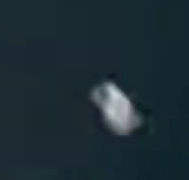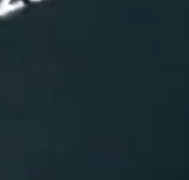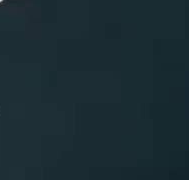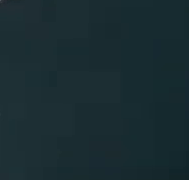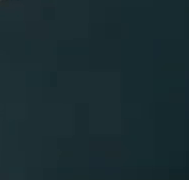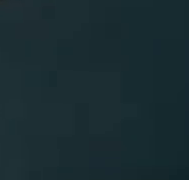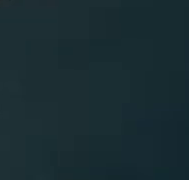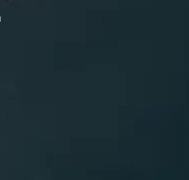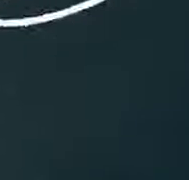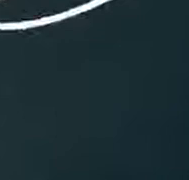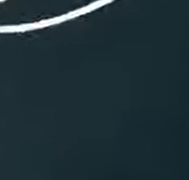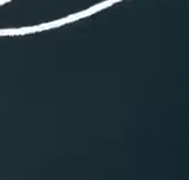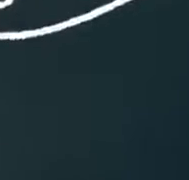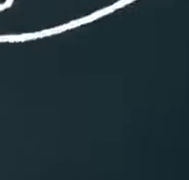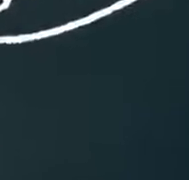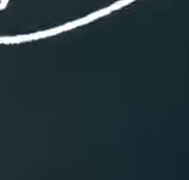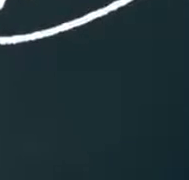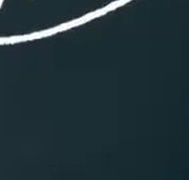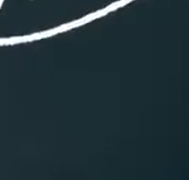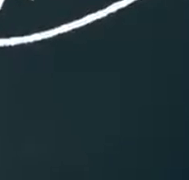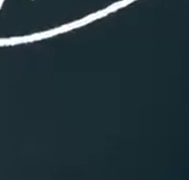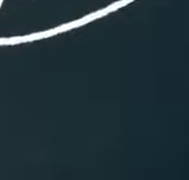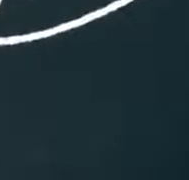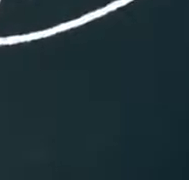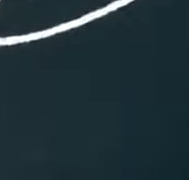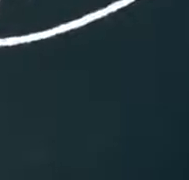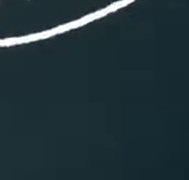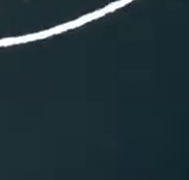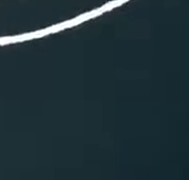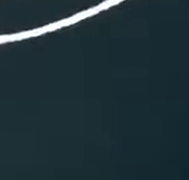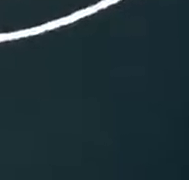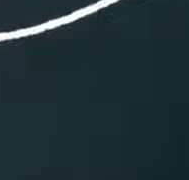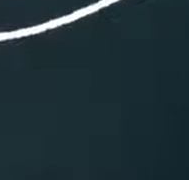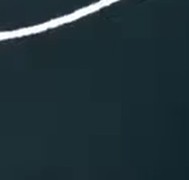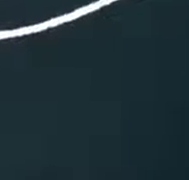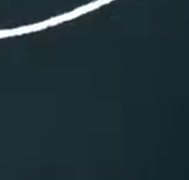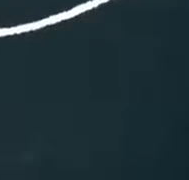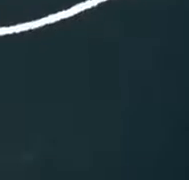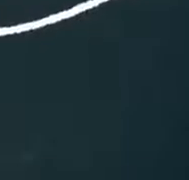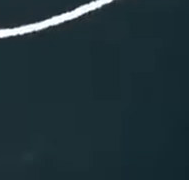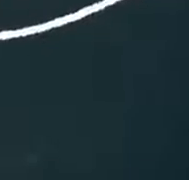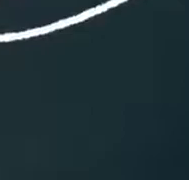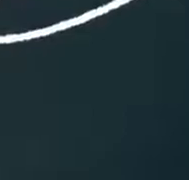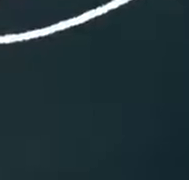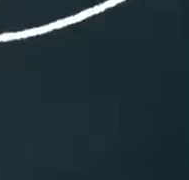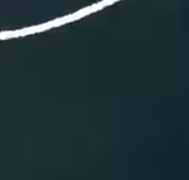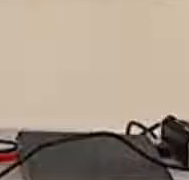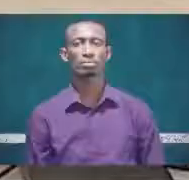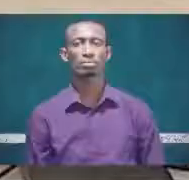Welcome to Study Time, a televised home learning program produced by Rwanda Education